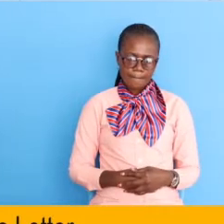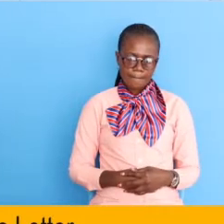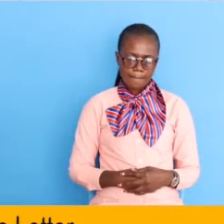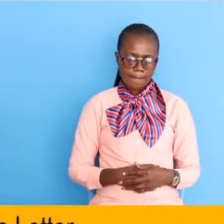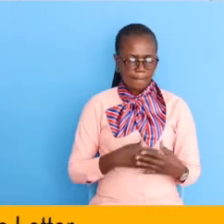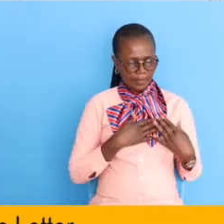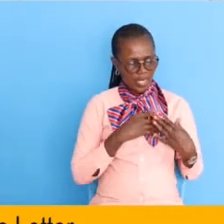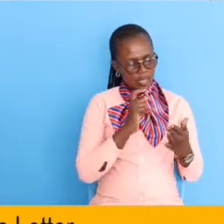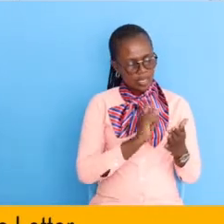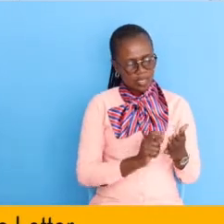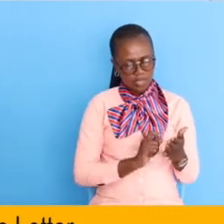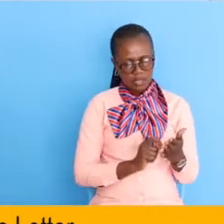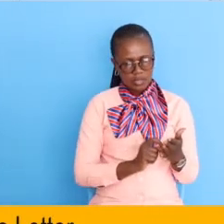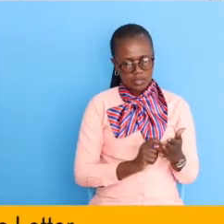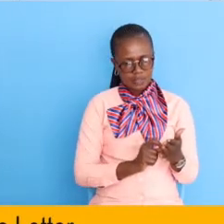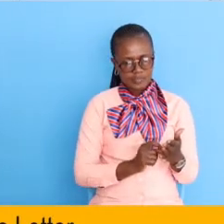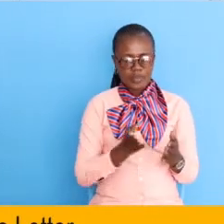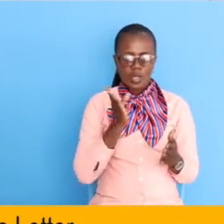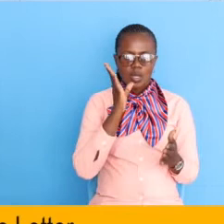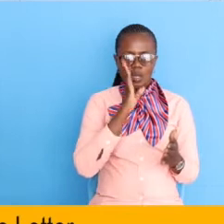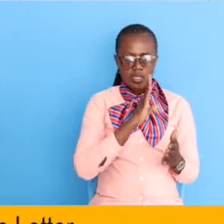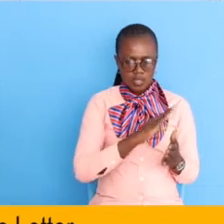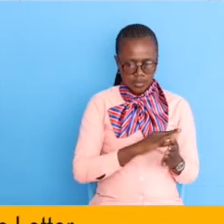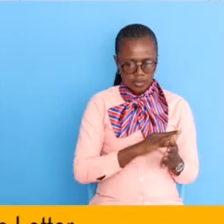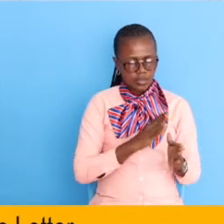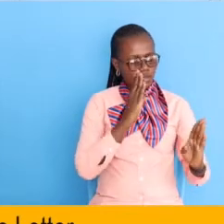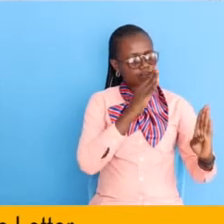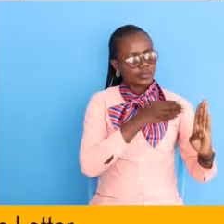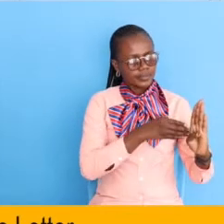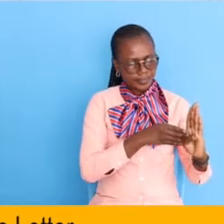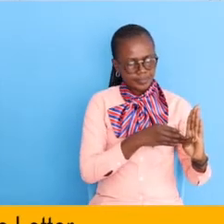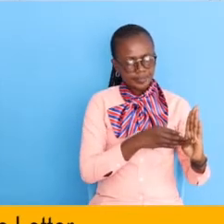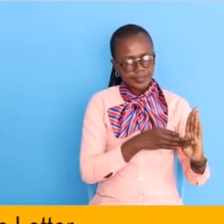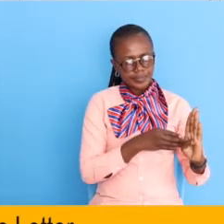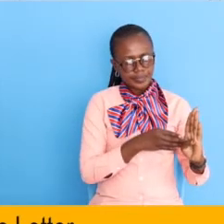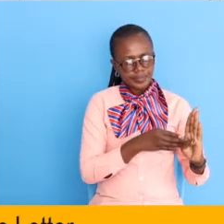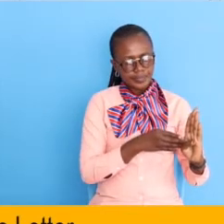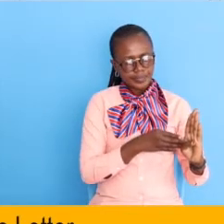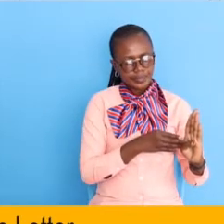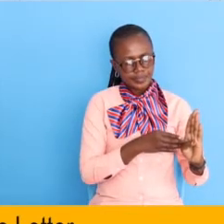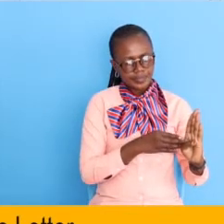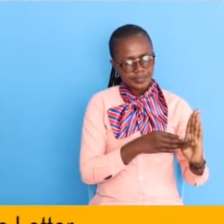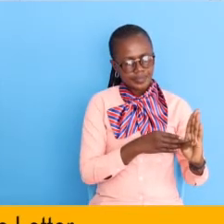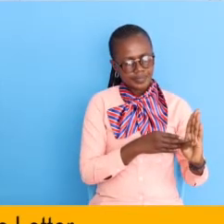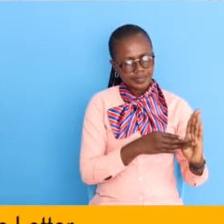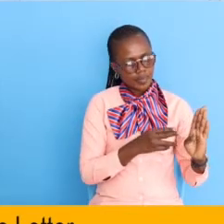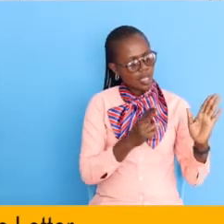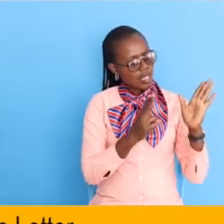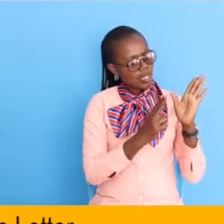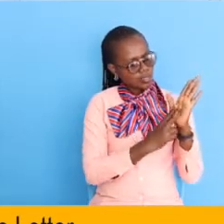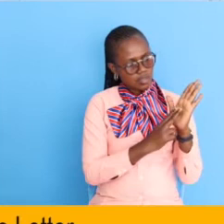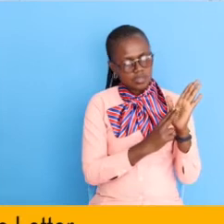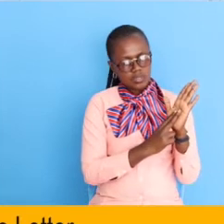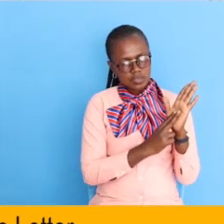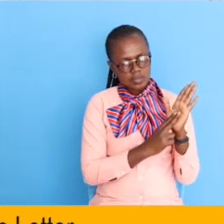Dear students, when you are through with the content, this is when you'll be about